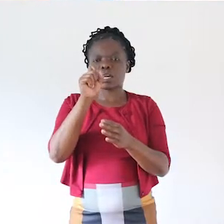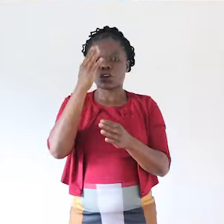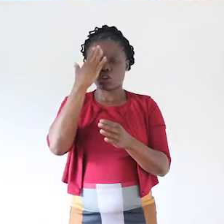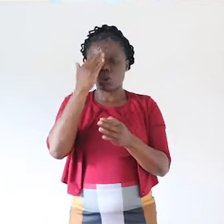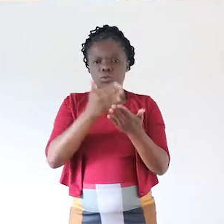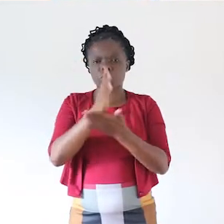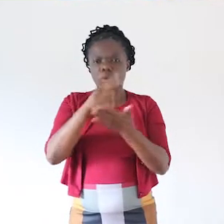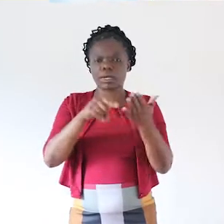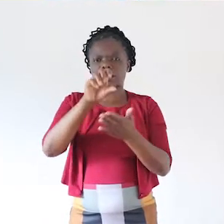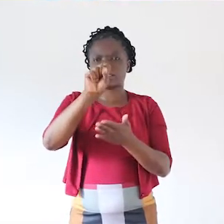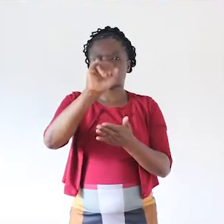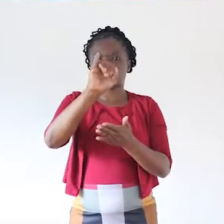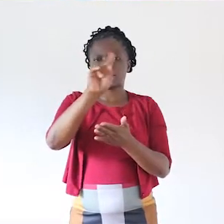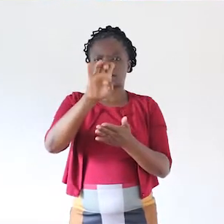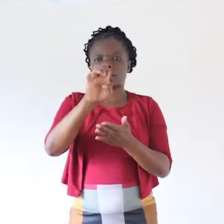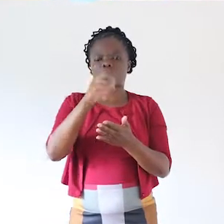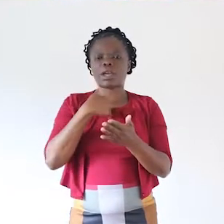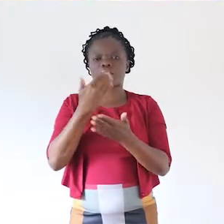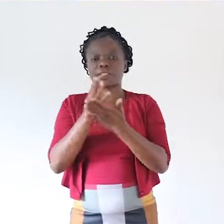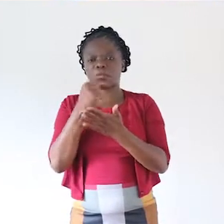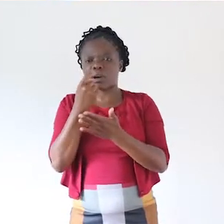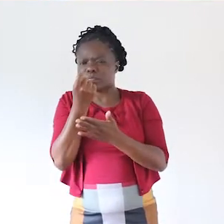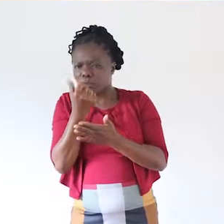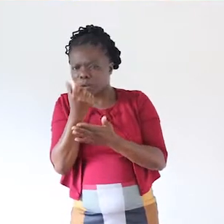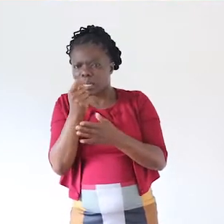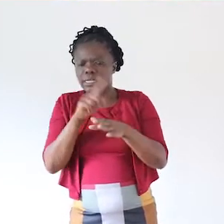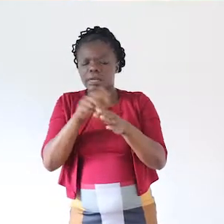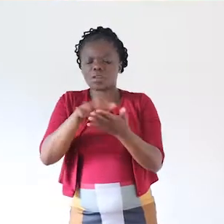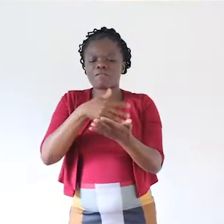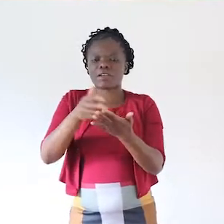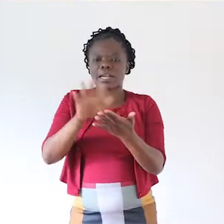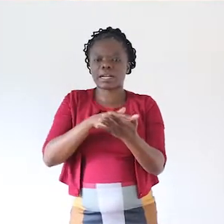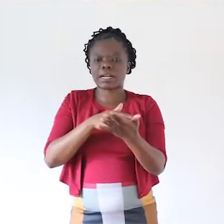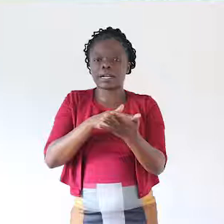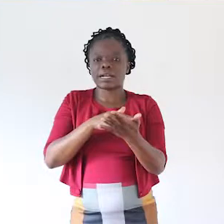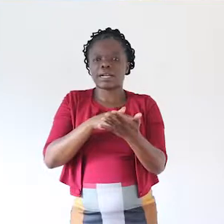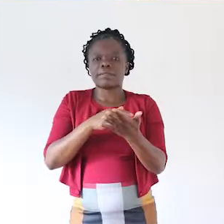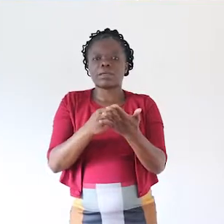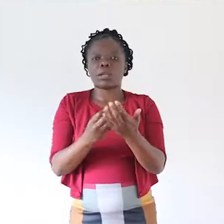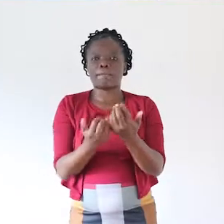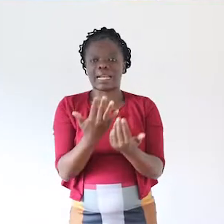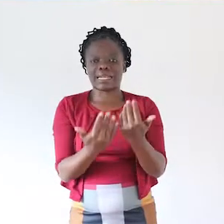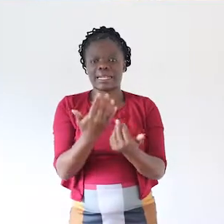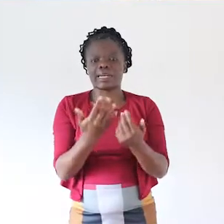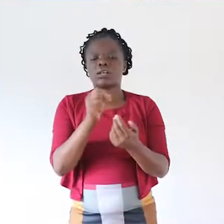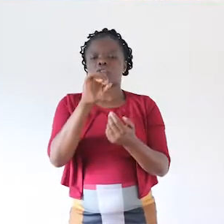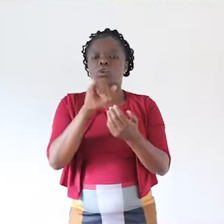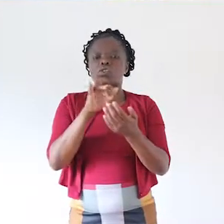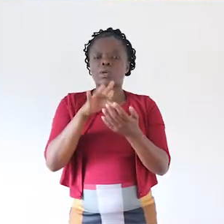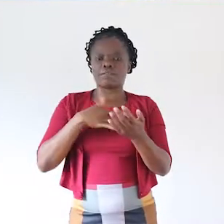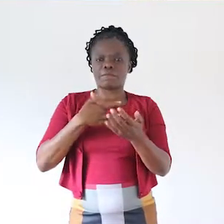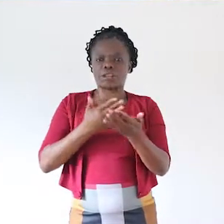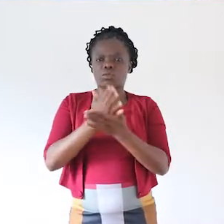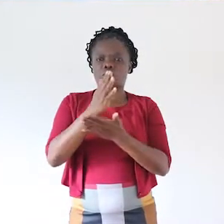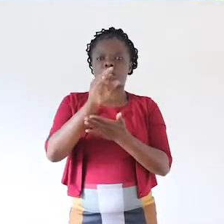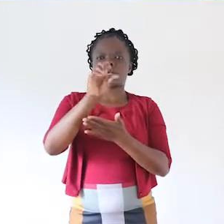size. We have some which are very small in sizes, so that when we are frying them, they are just going to burn. So you will feel the